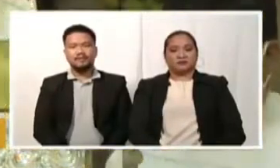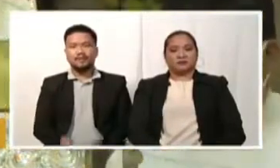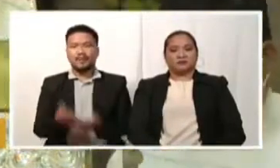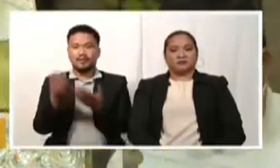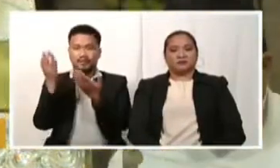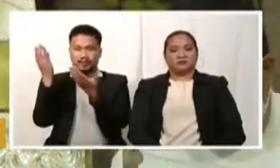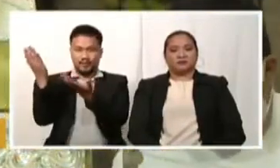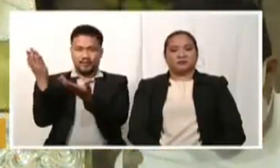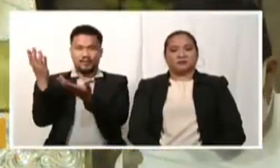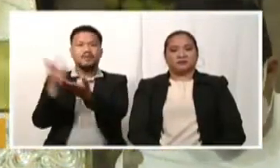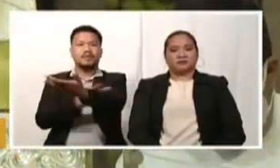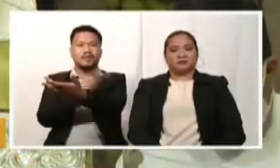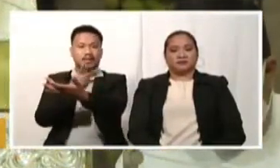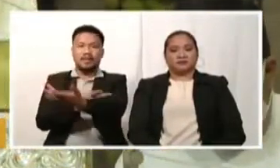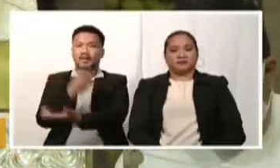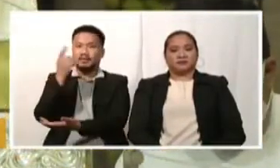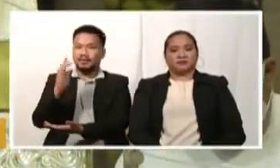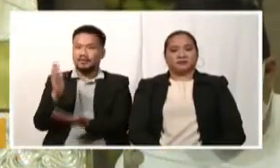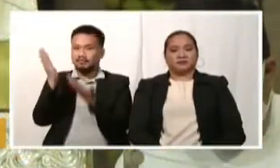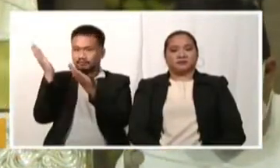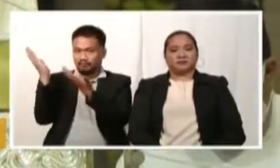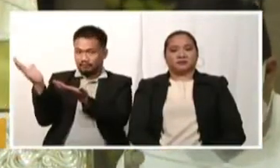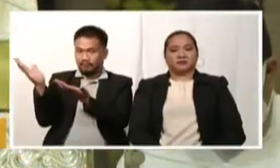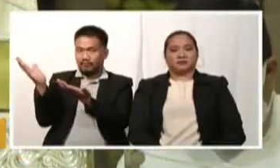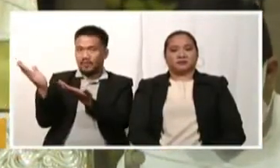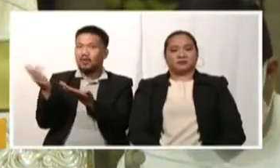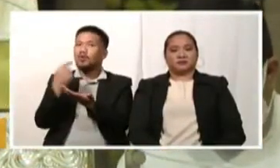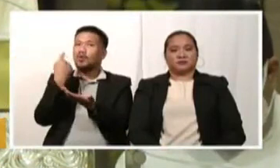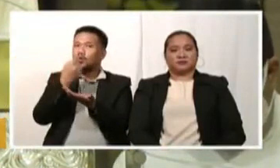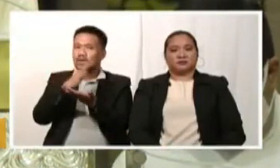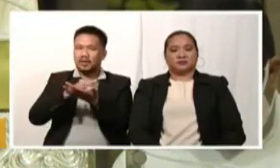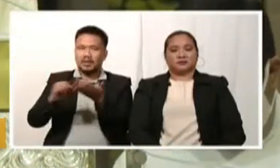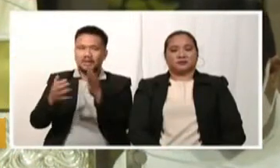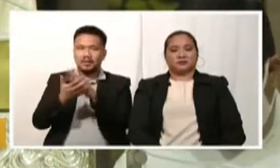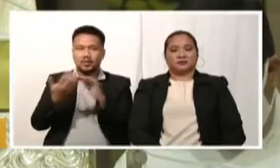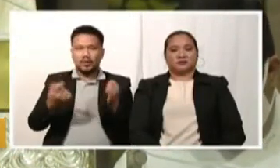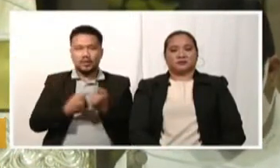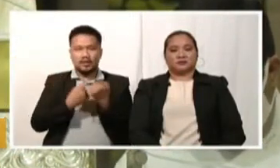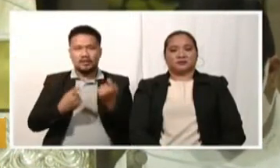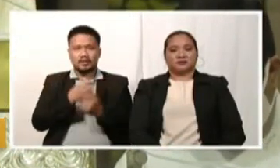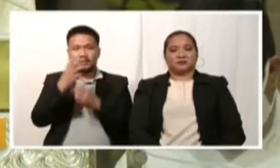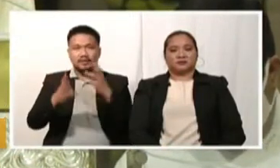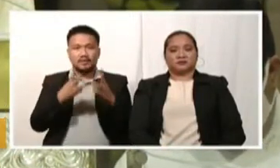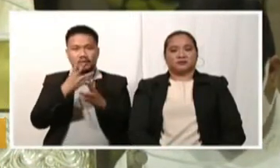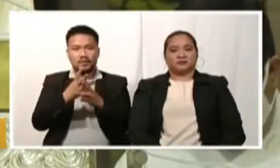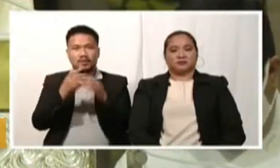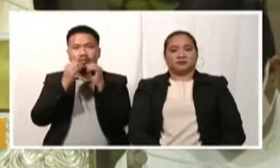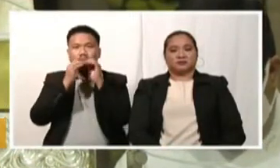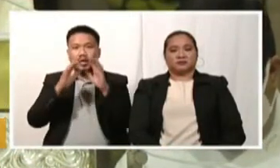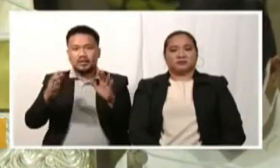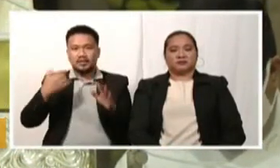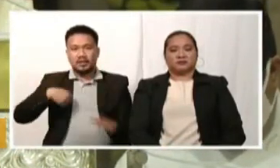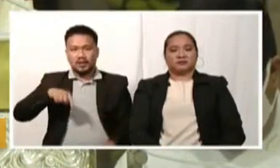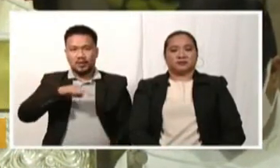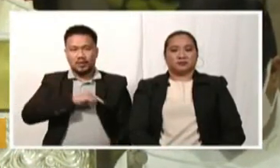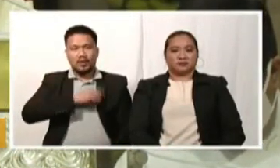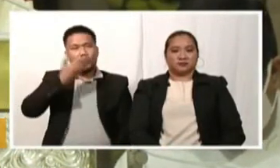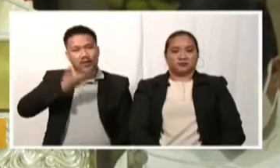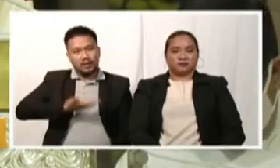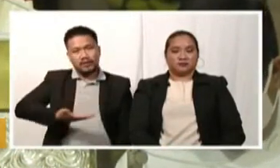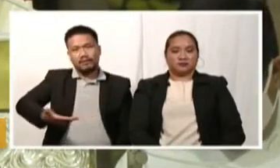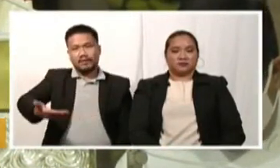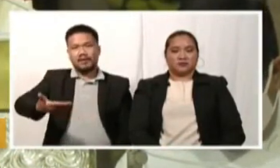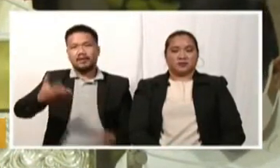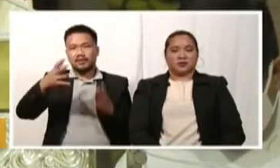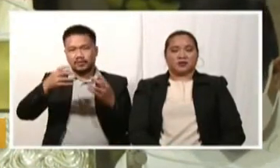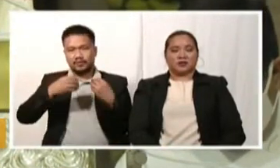Behold the Lamb of God. Behold him who takes away the sins of the world. Blessed are those called to the supper